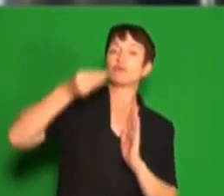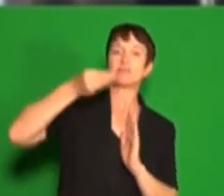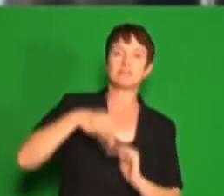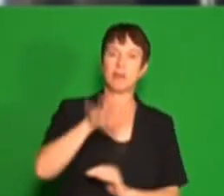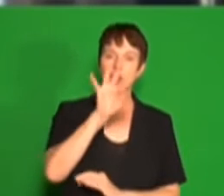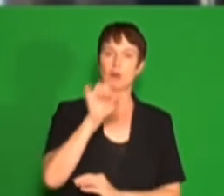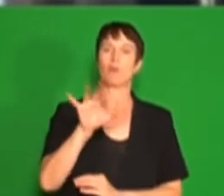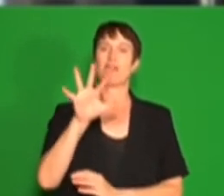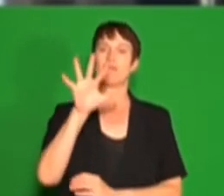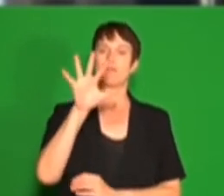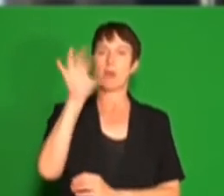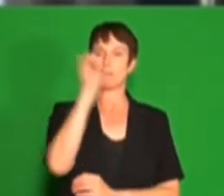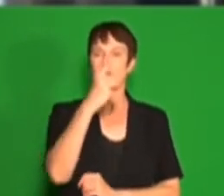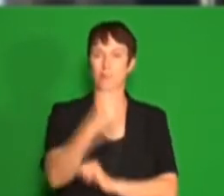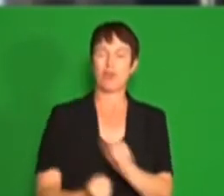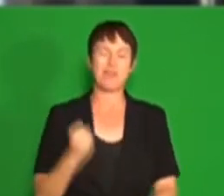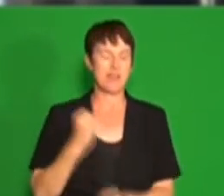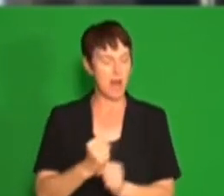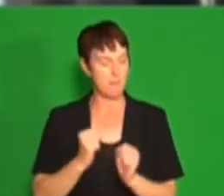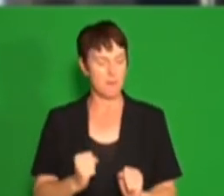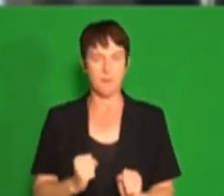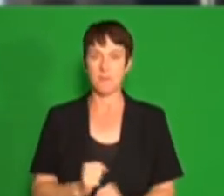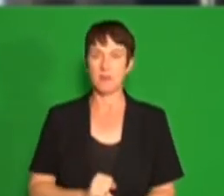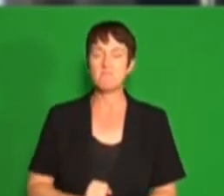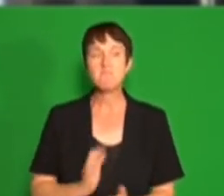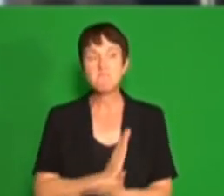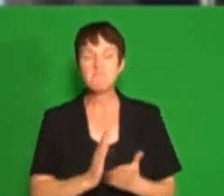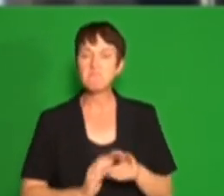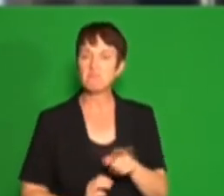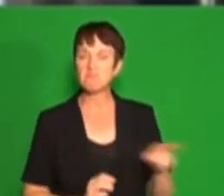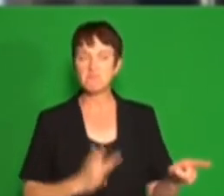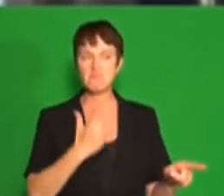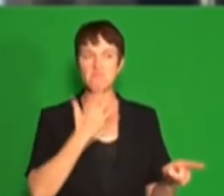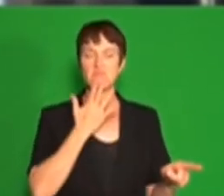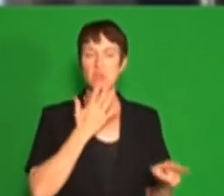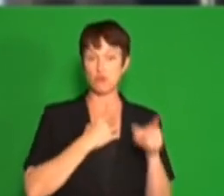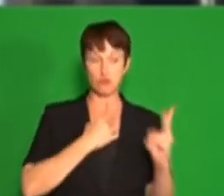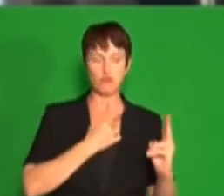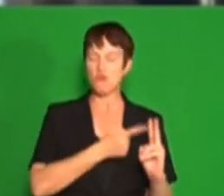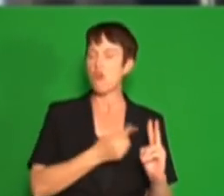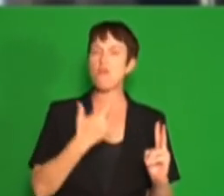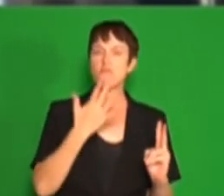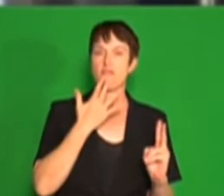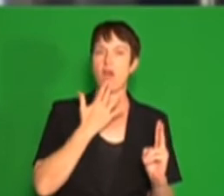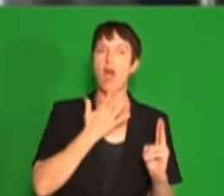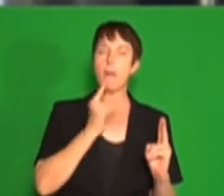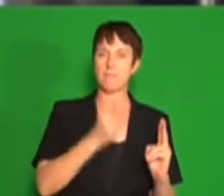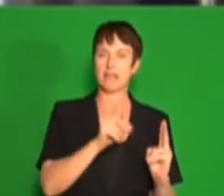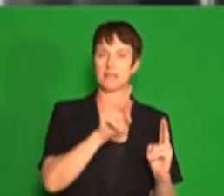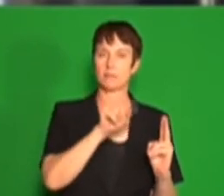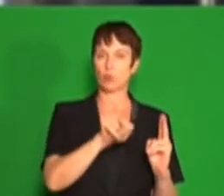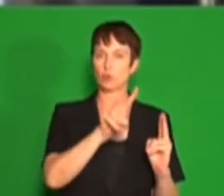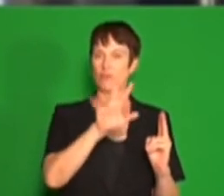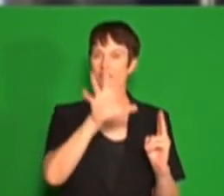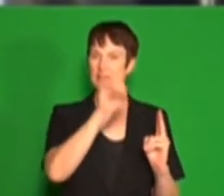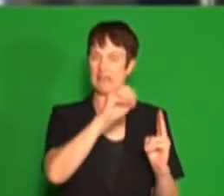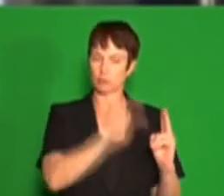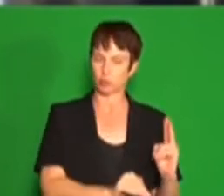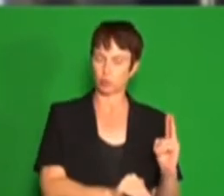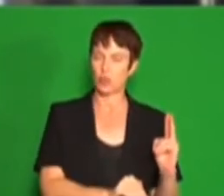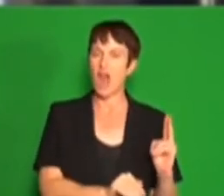the committee preferred a 25 basis point cut, and 3 preferred to hold rates at the current level.